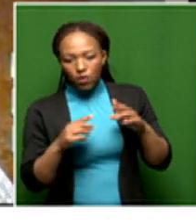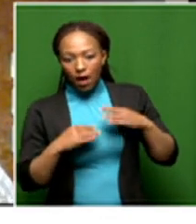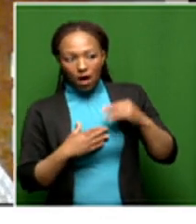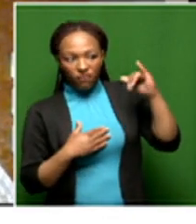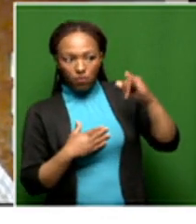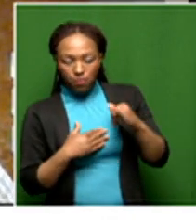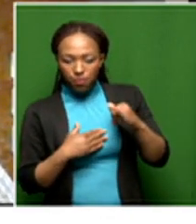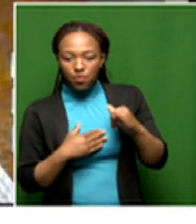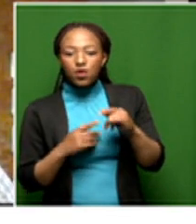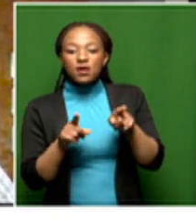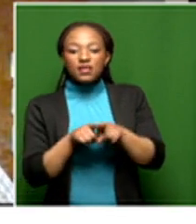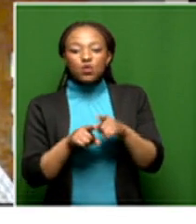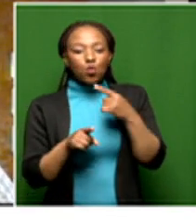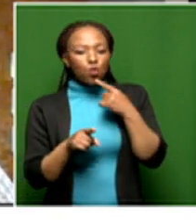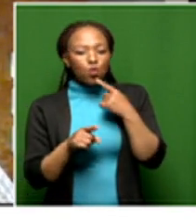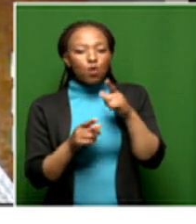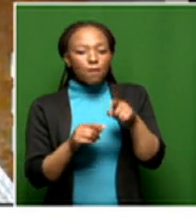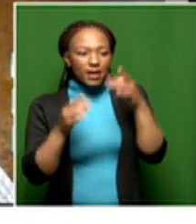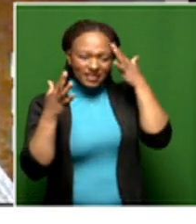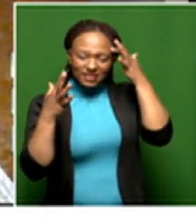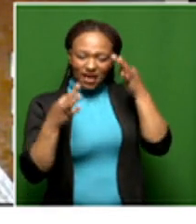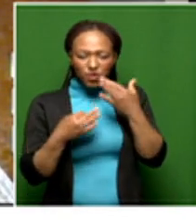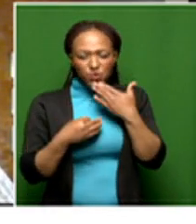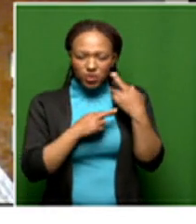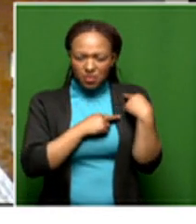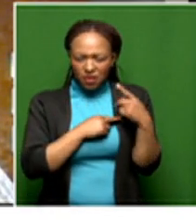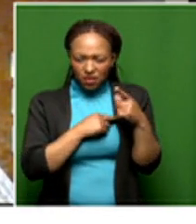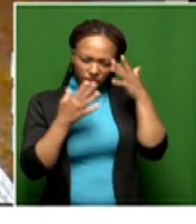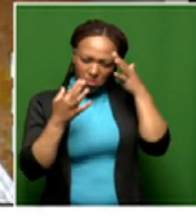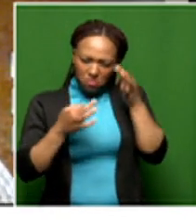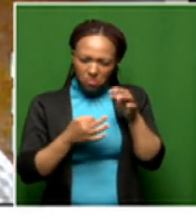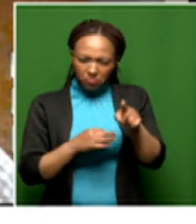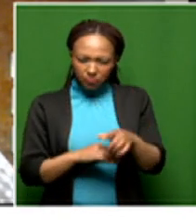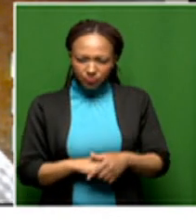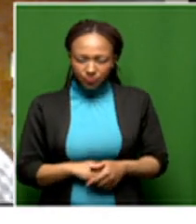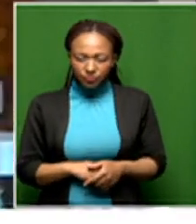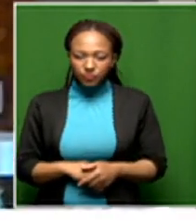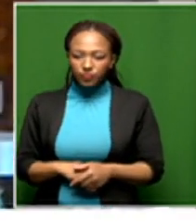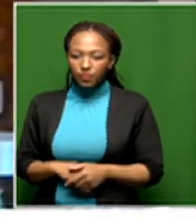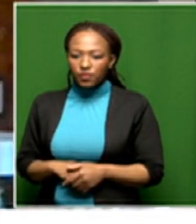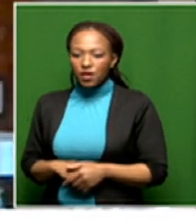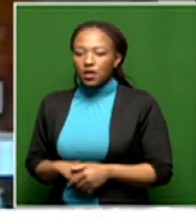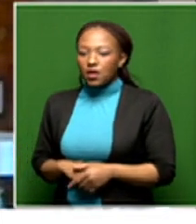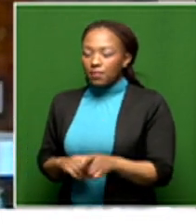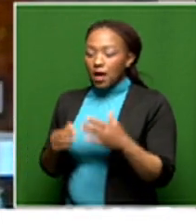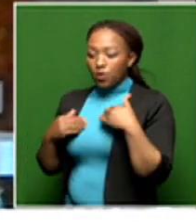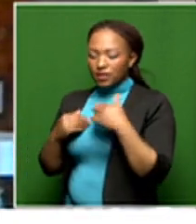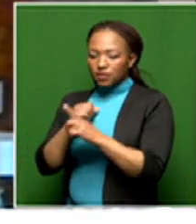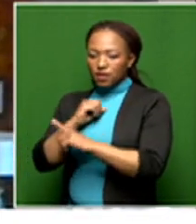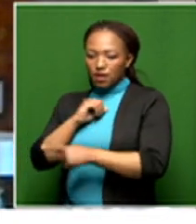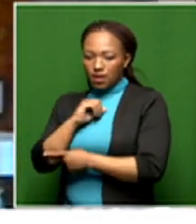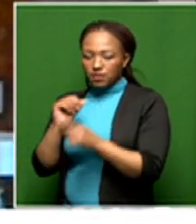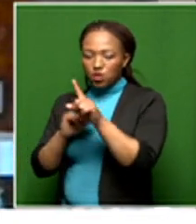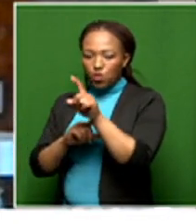also, who ultimately gets to make that decision? I'll start with the last question. The